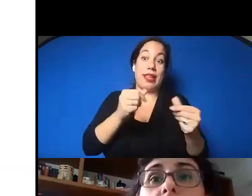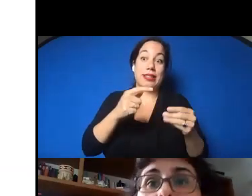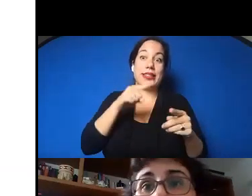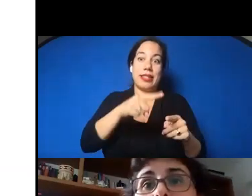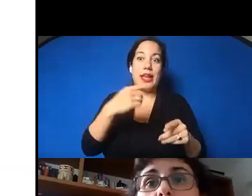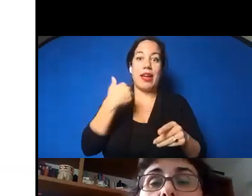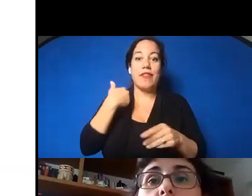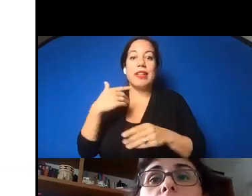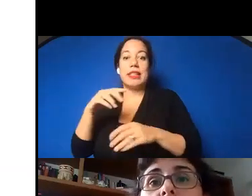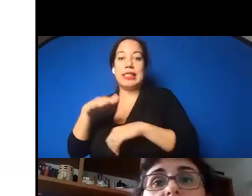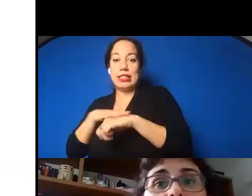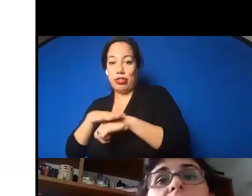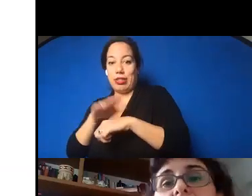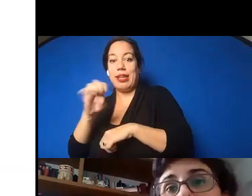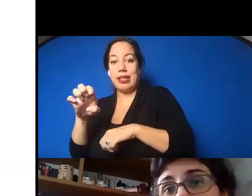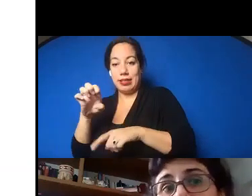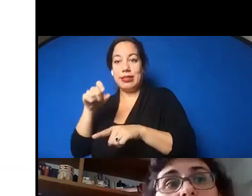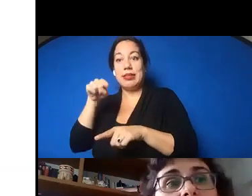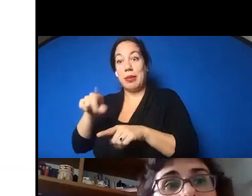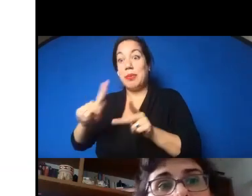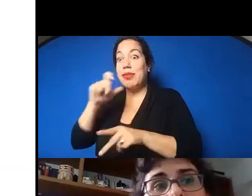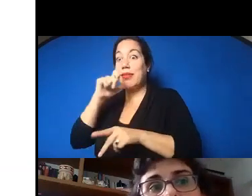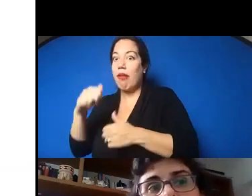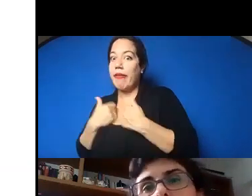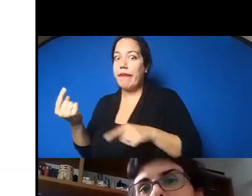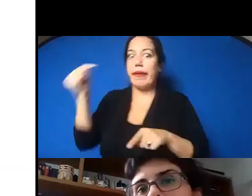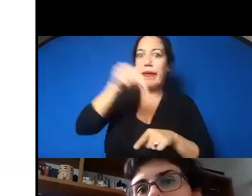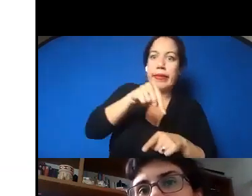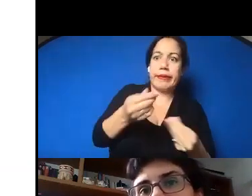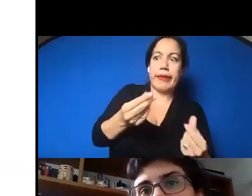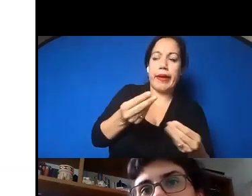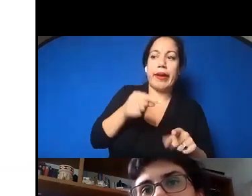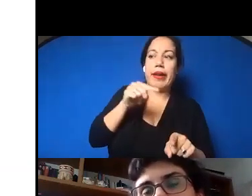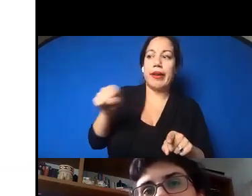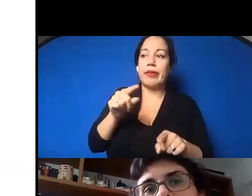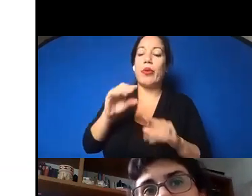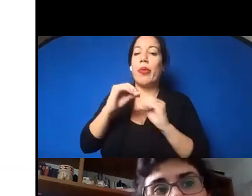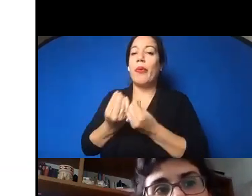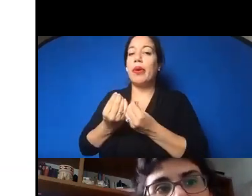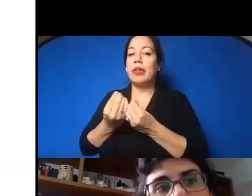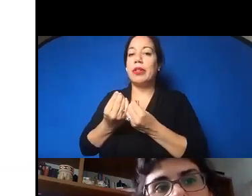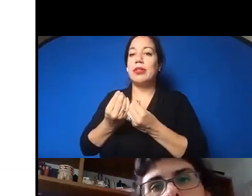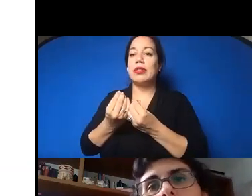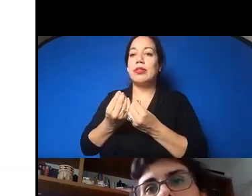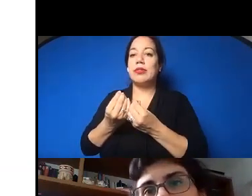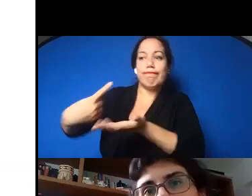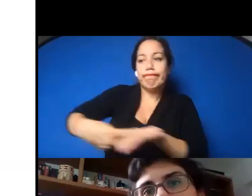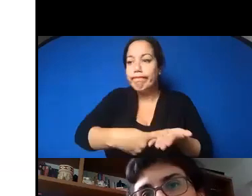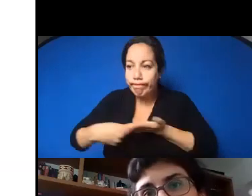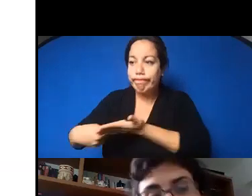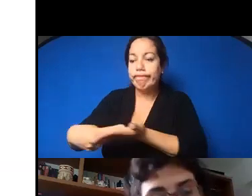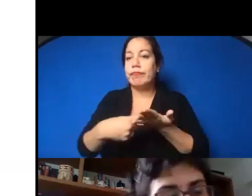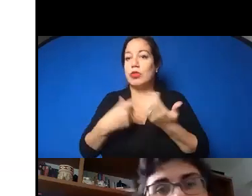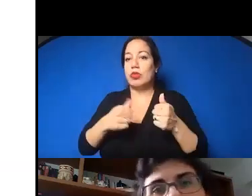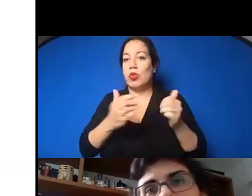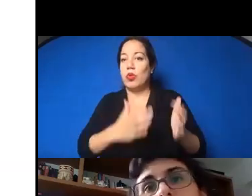in urban area or people who are not living in indigenous lands. So the organization is in this discussion right now and